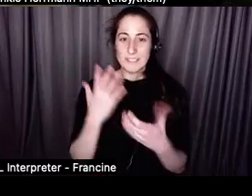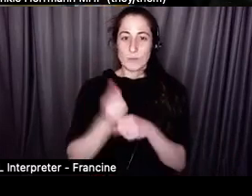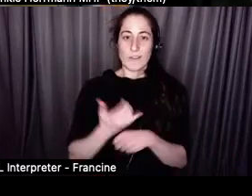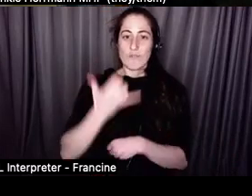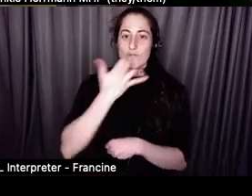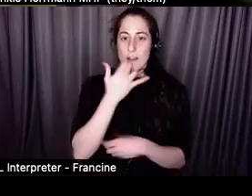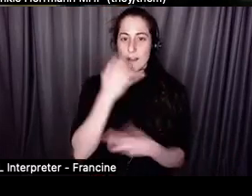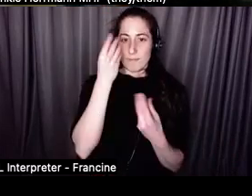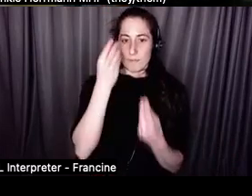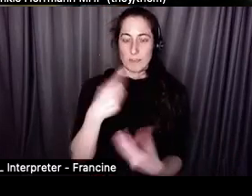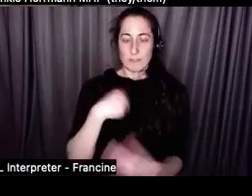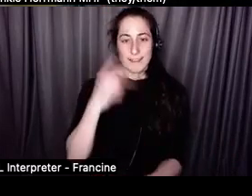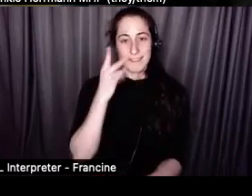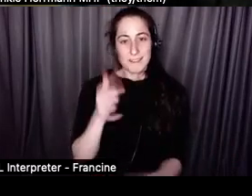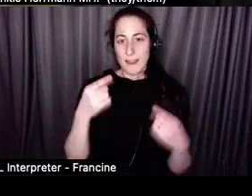all the time.